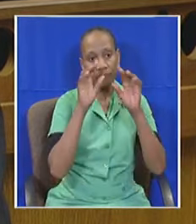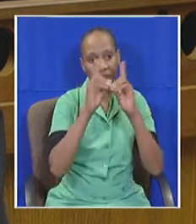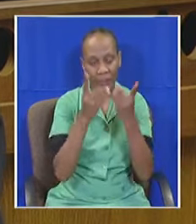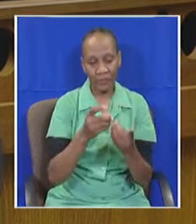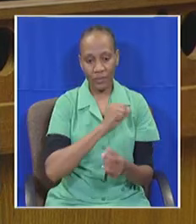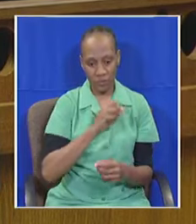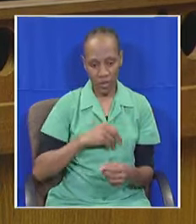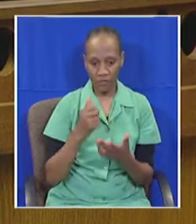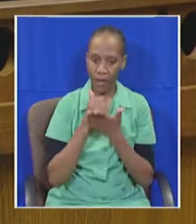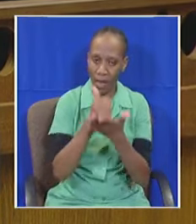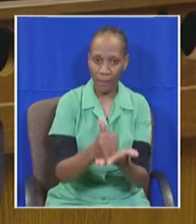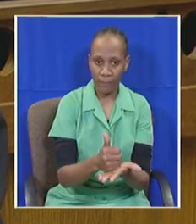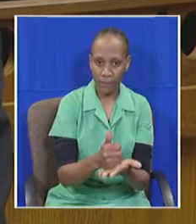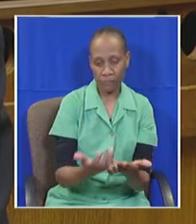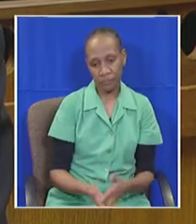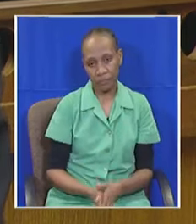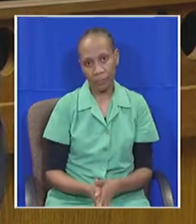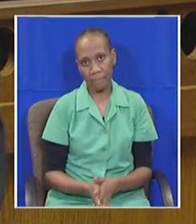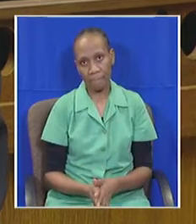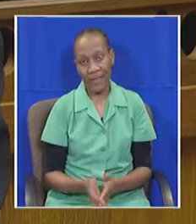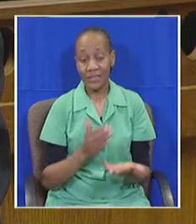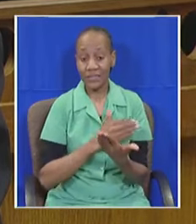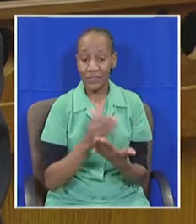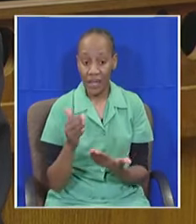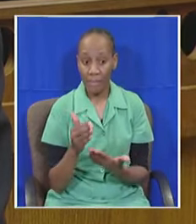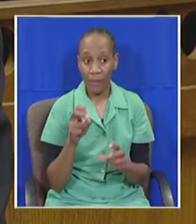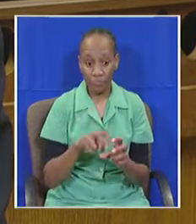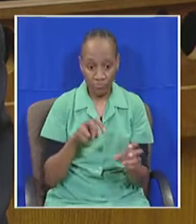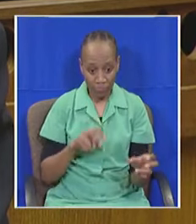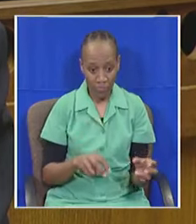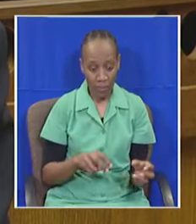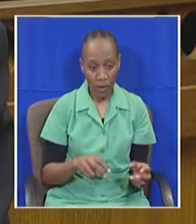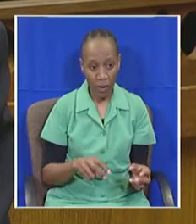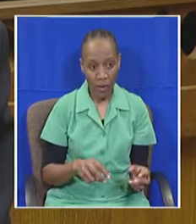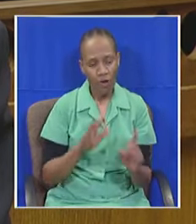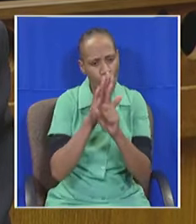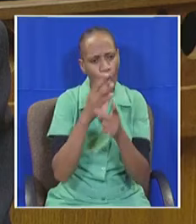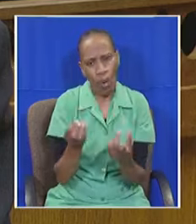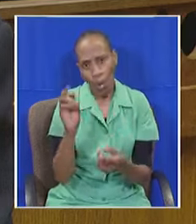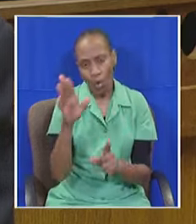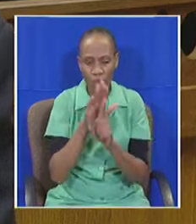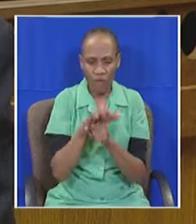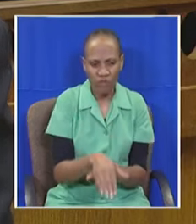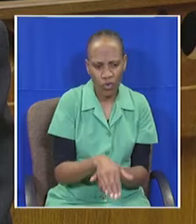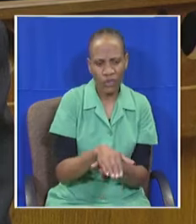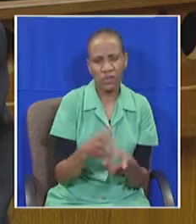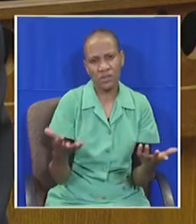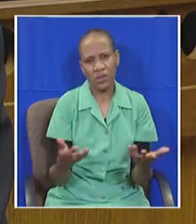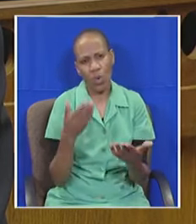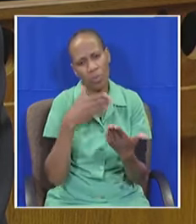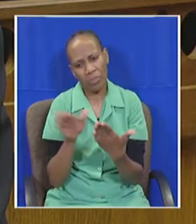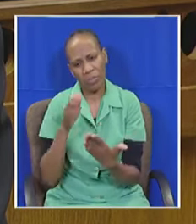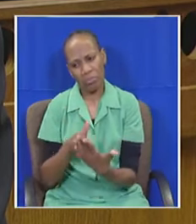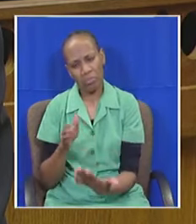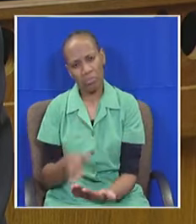cadres. Those who could not be convinced to take packages were forced, thereby destroying institutional memory and wiping out swaths